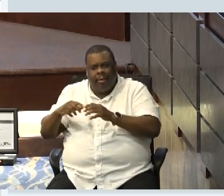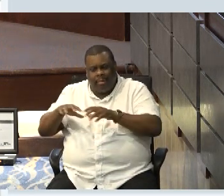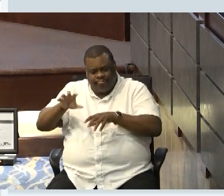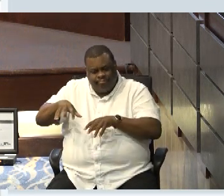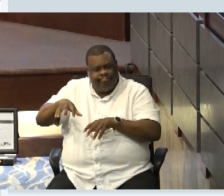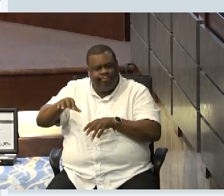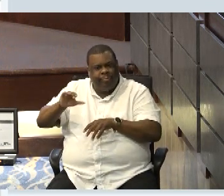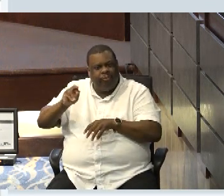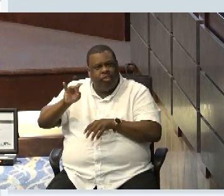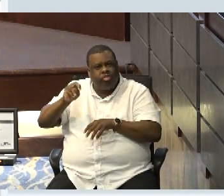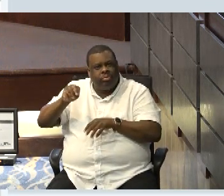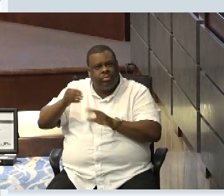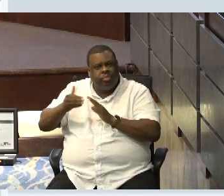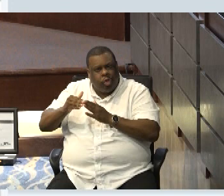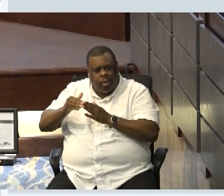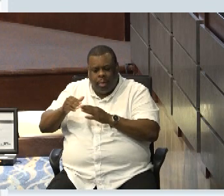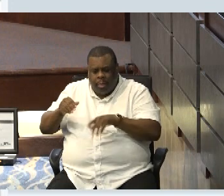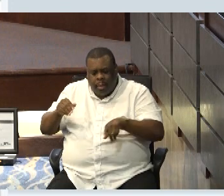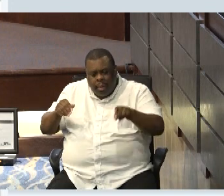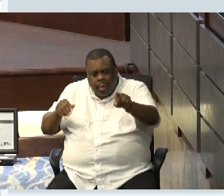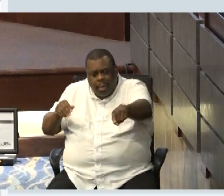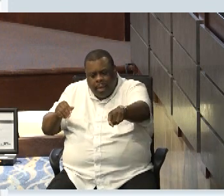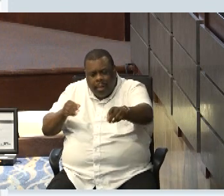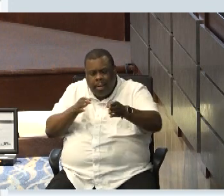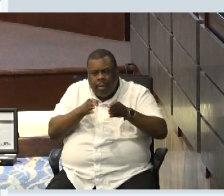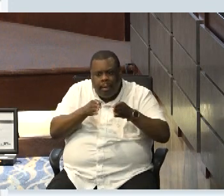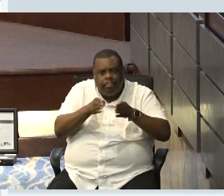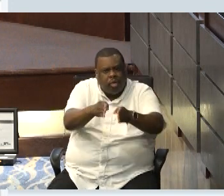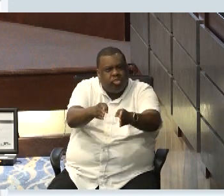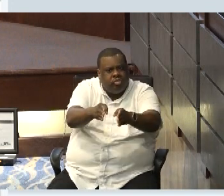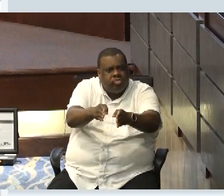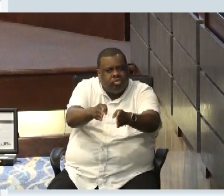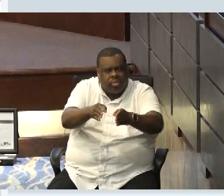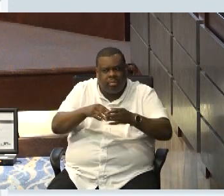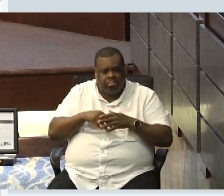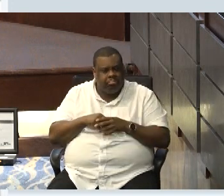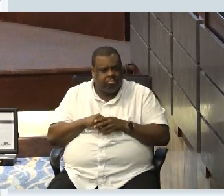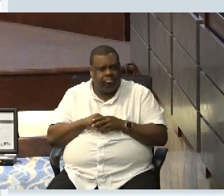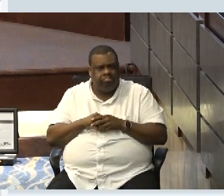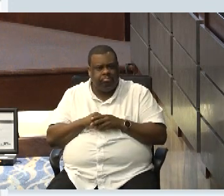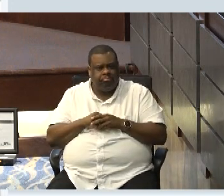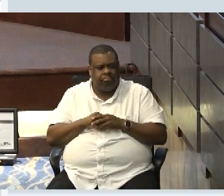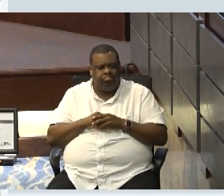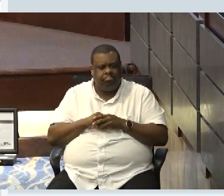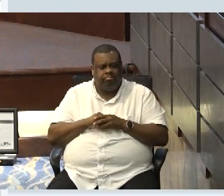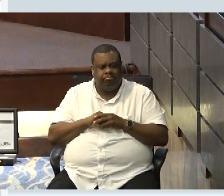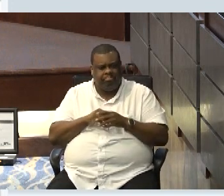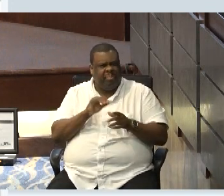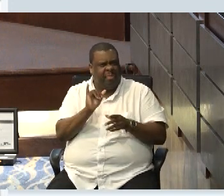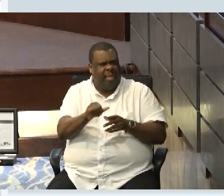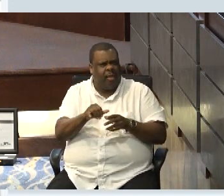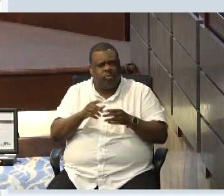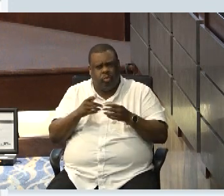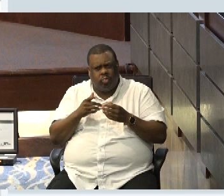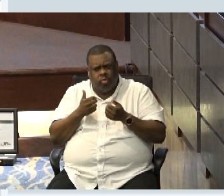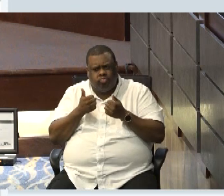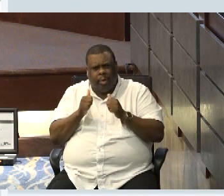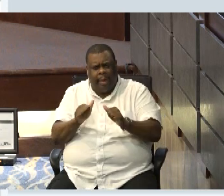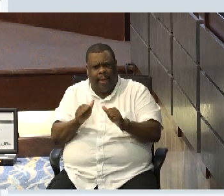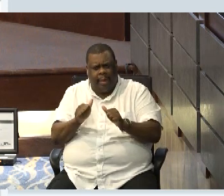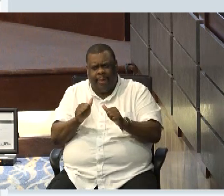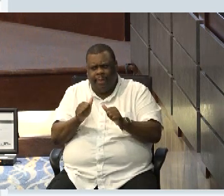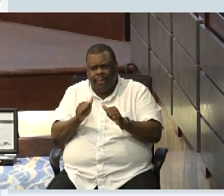at the time, but it's kind of an opportunity lost. And Gensler proposes the idea, what would it do for us to reopen that